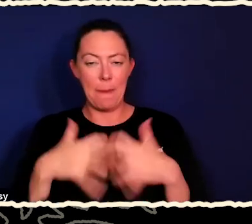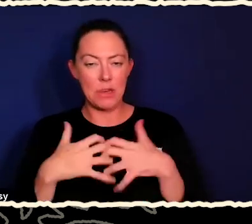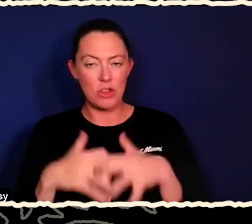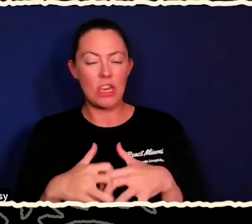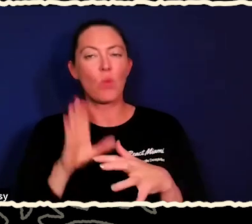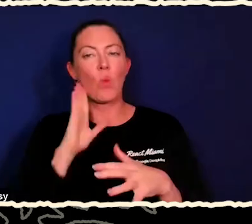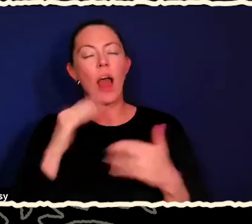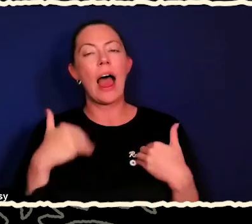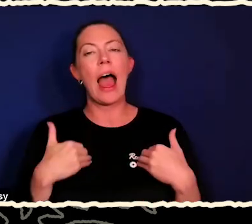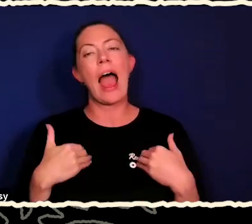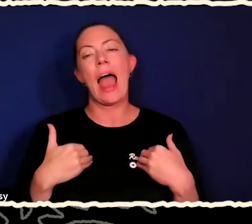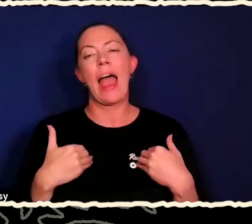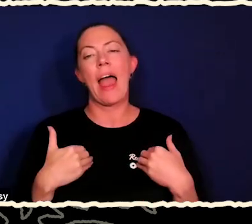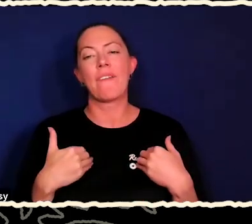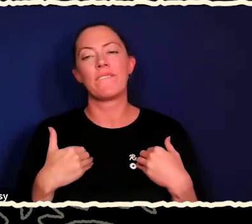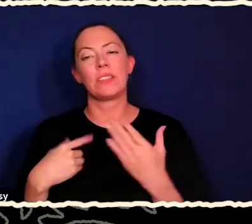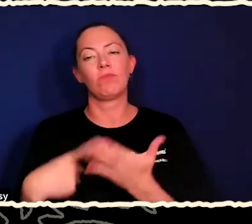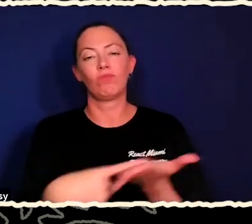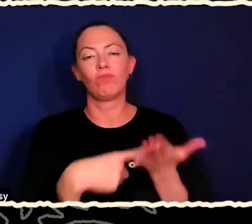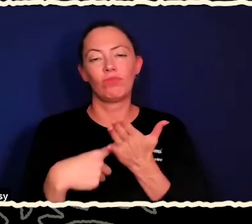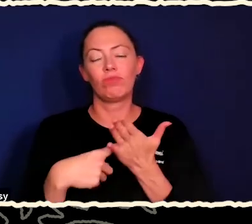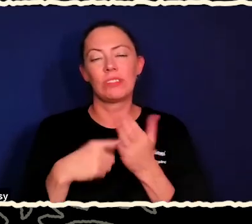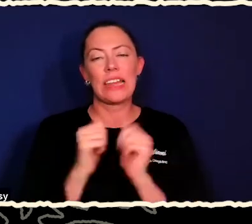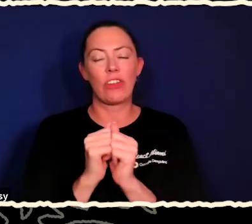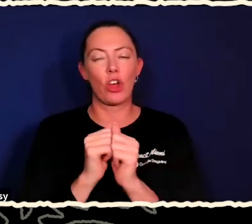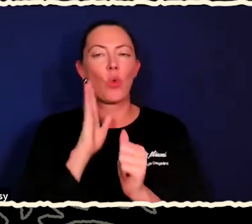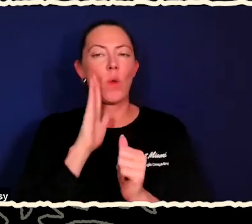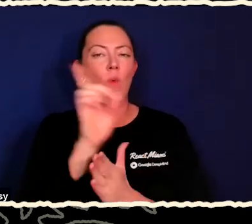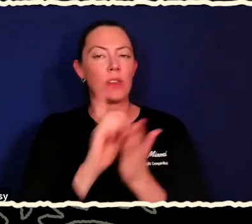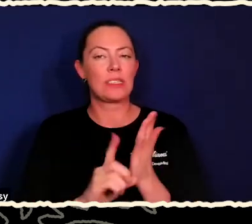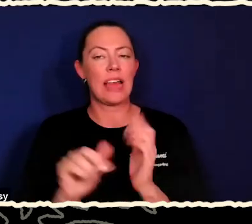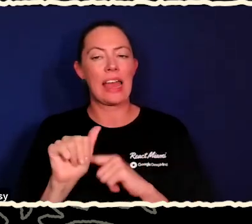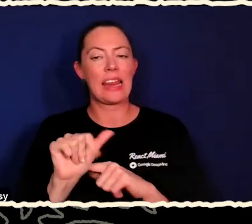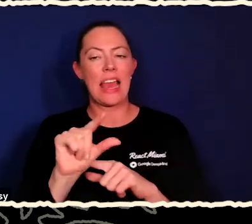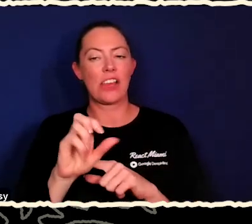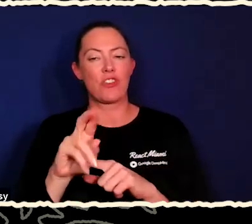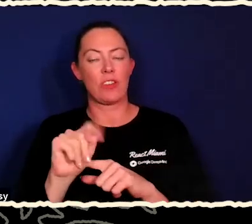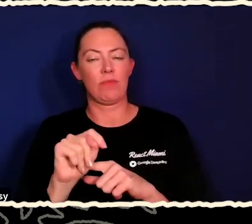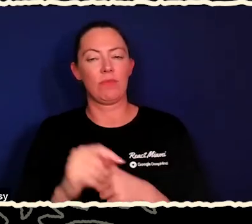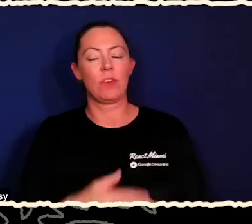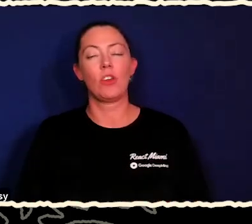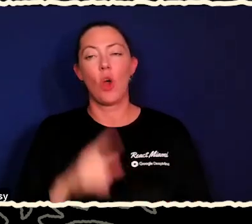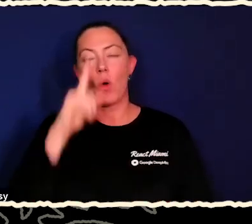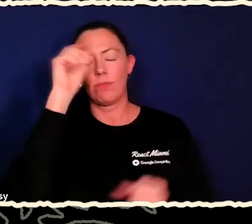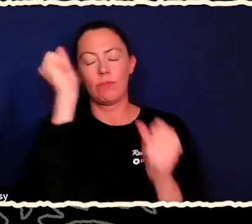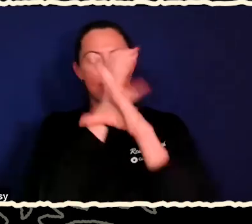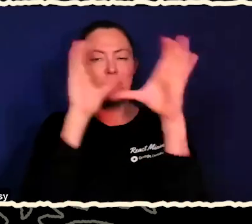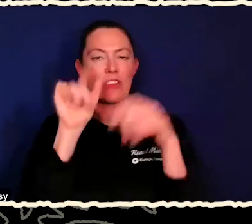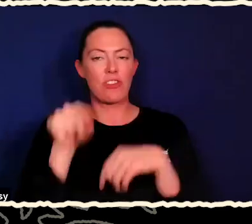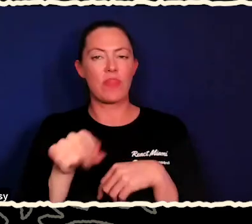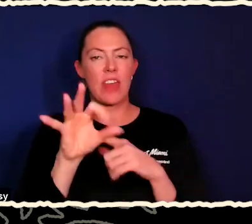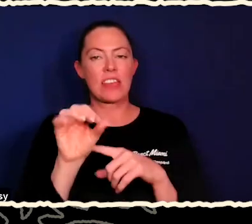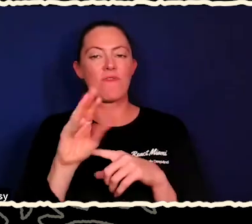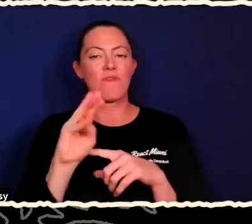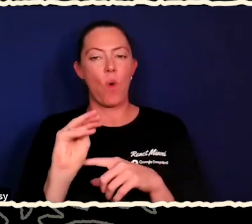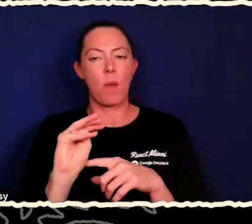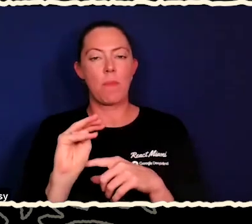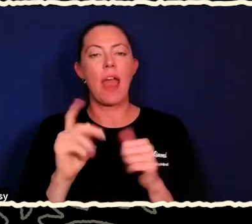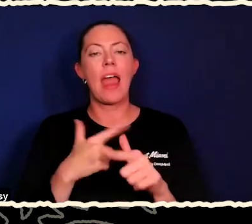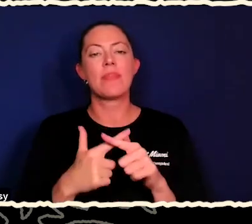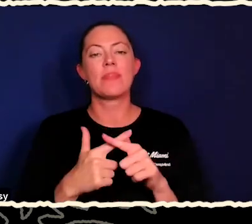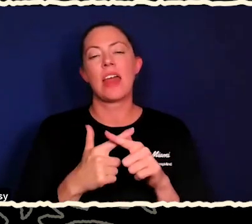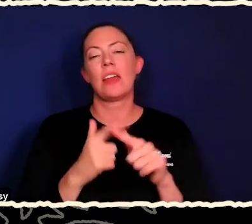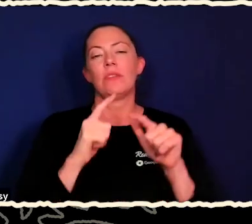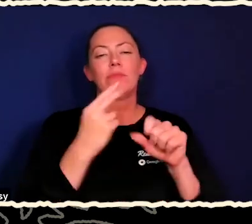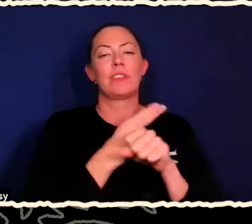attention. Let's design an agent together. So imagine a form like this, and the user pastes in some messy text, maybe